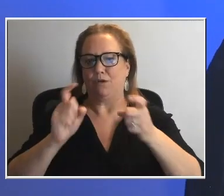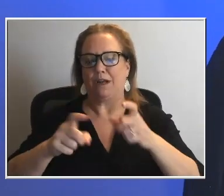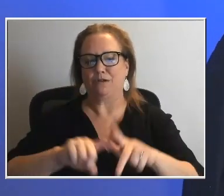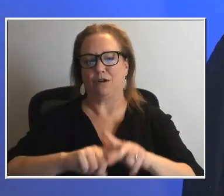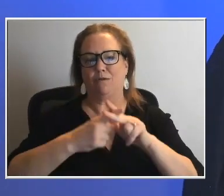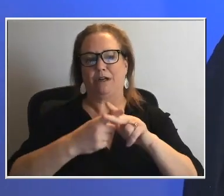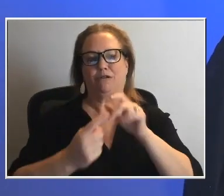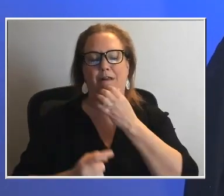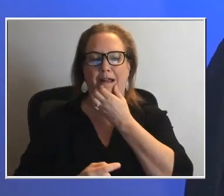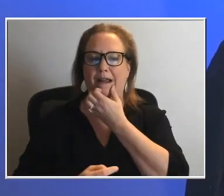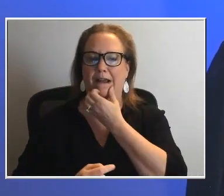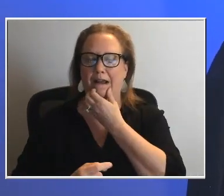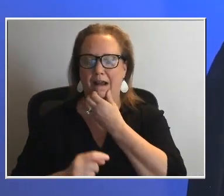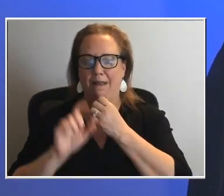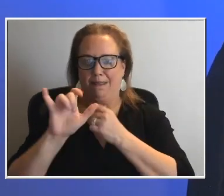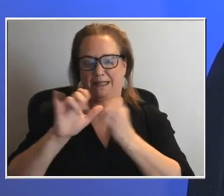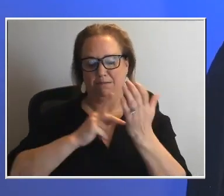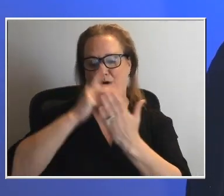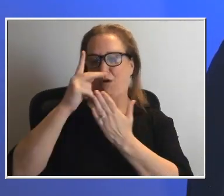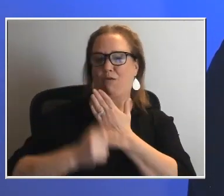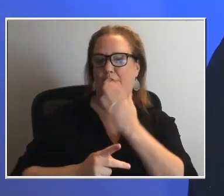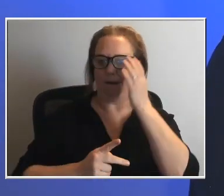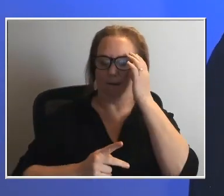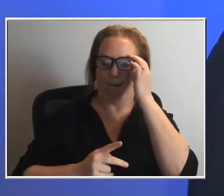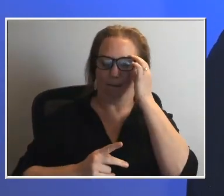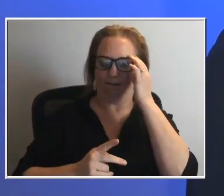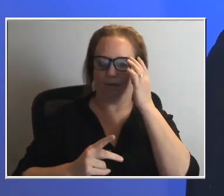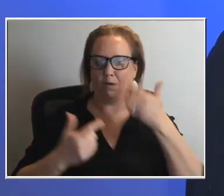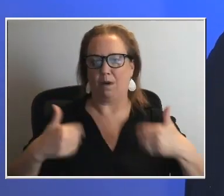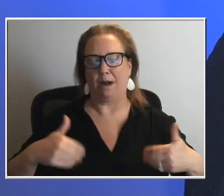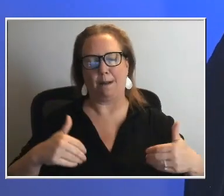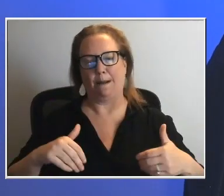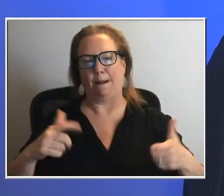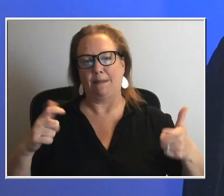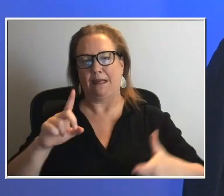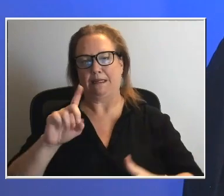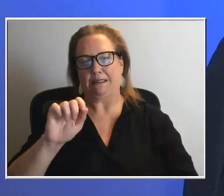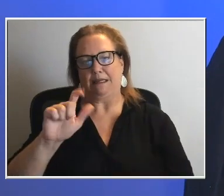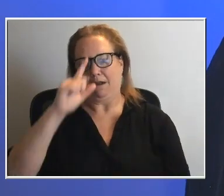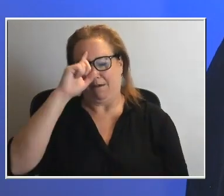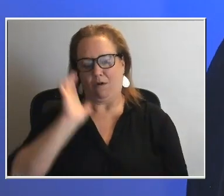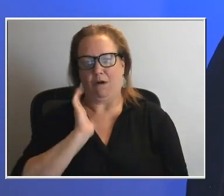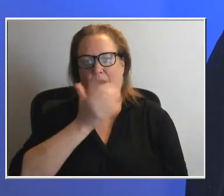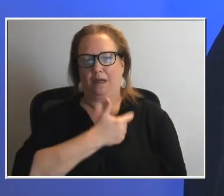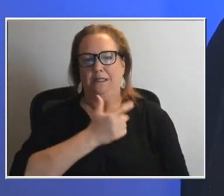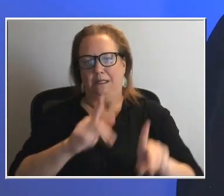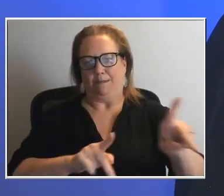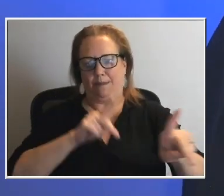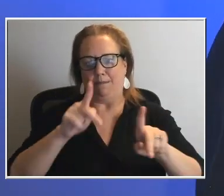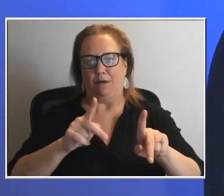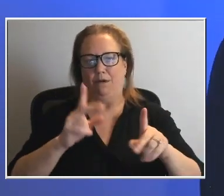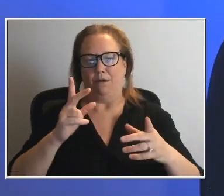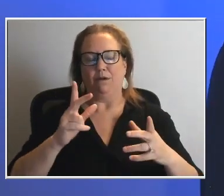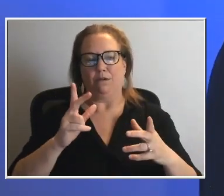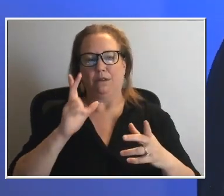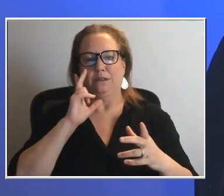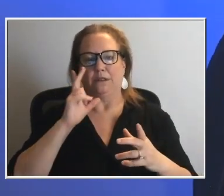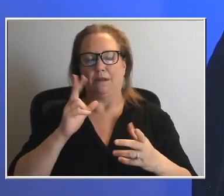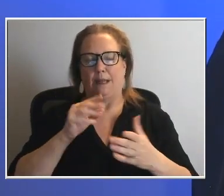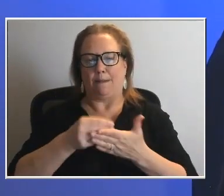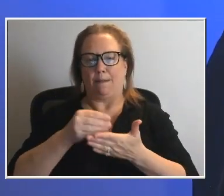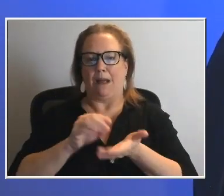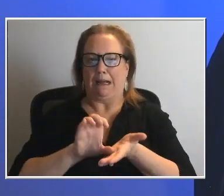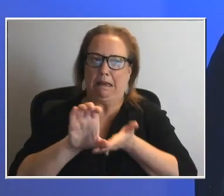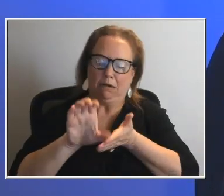And what a big deal that is for us that people saw that they would put money towards a process